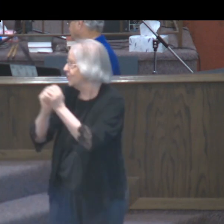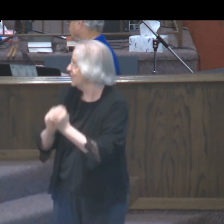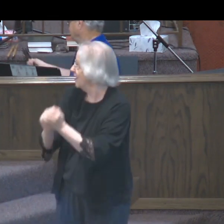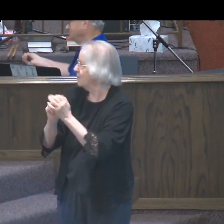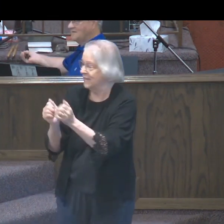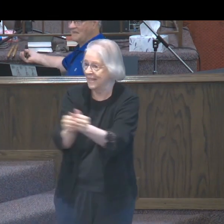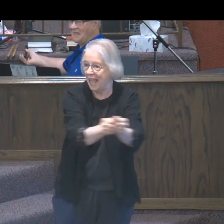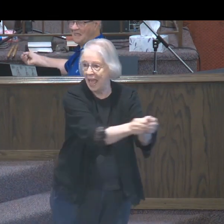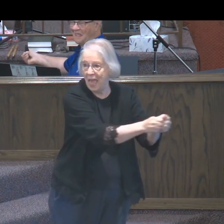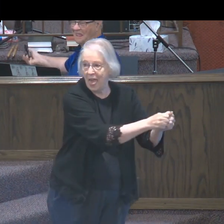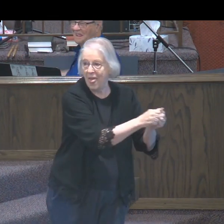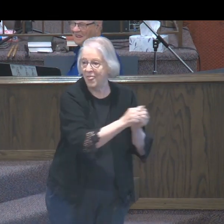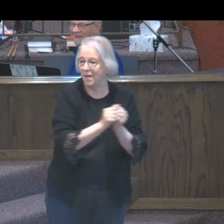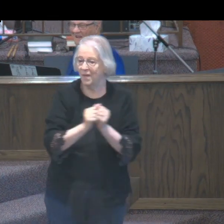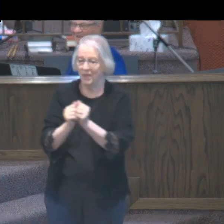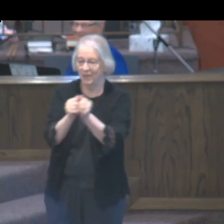I'm getting to you, all right?